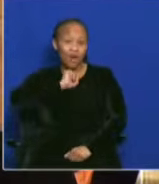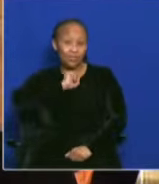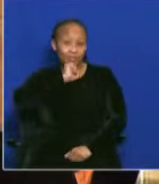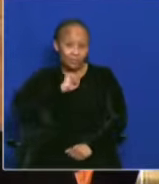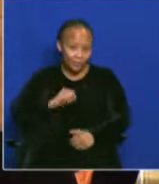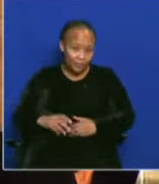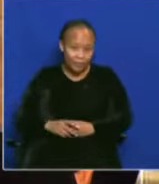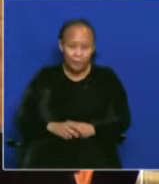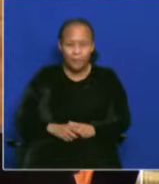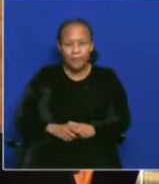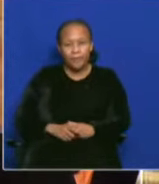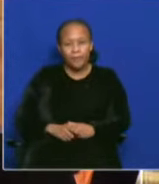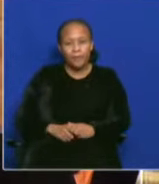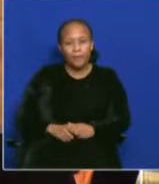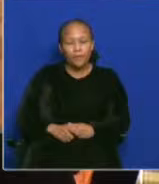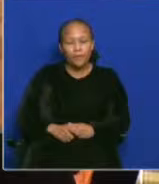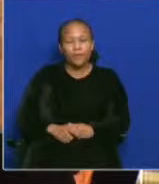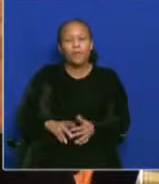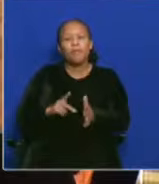on page